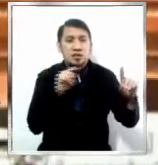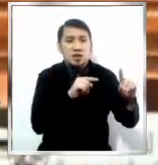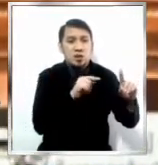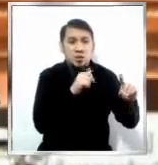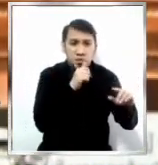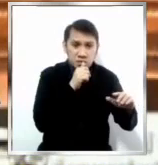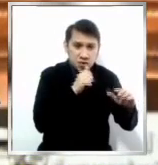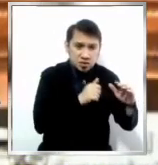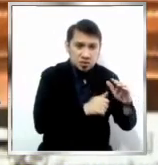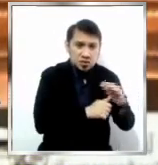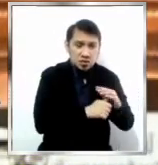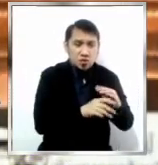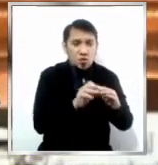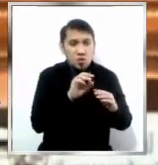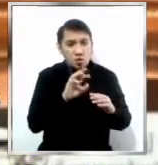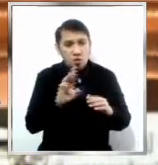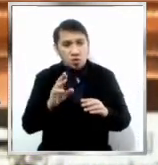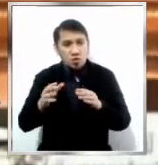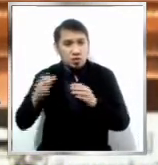yung kaso